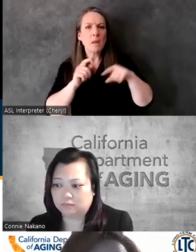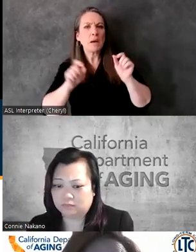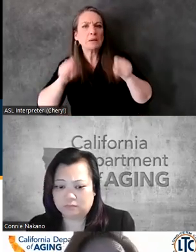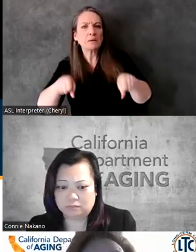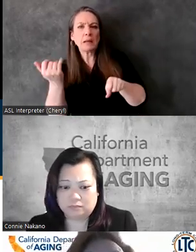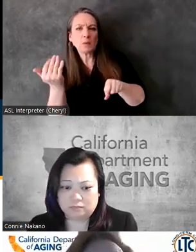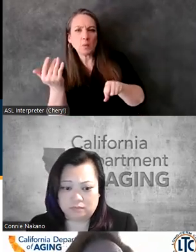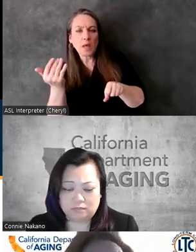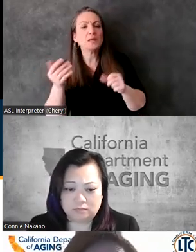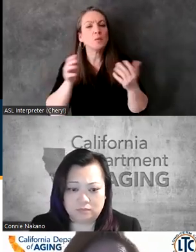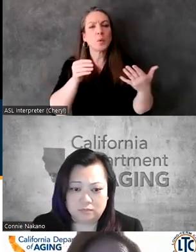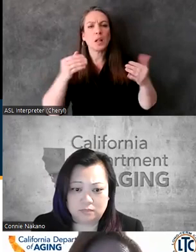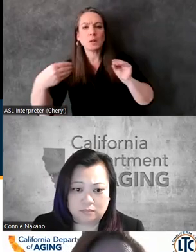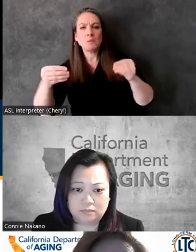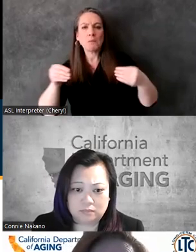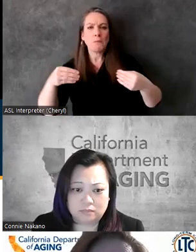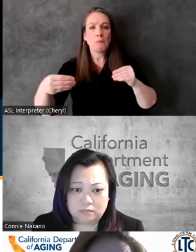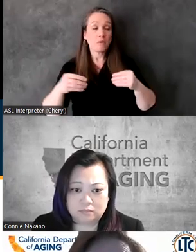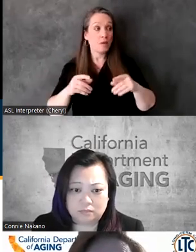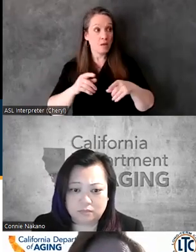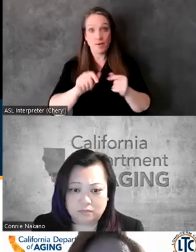of the complaints and we definitely